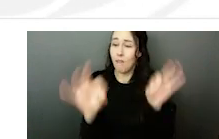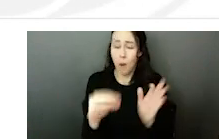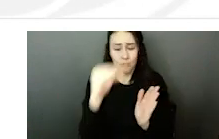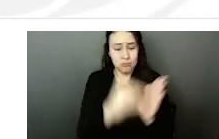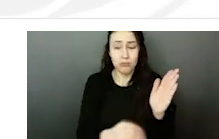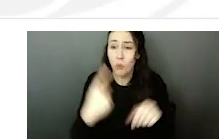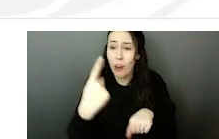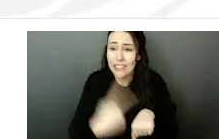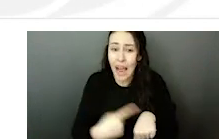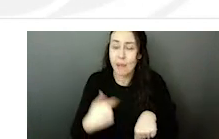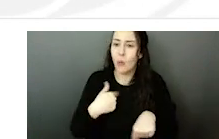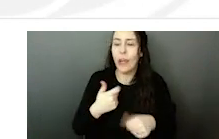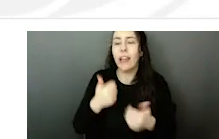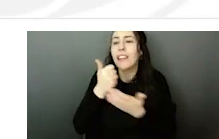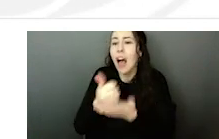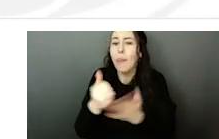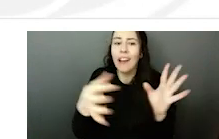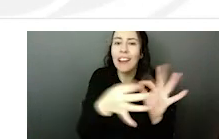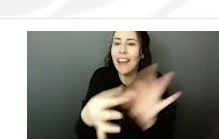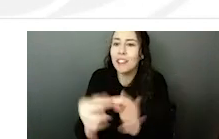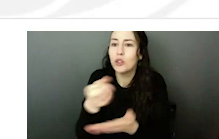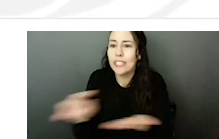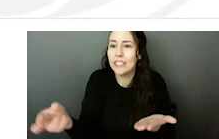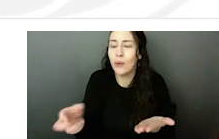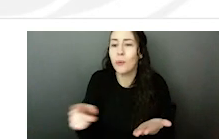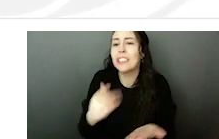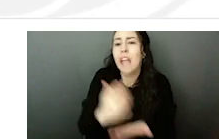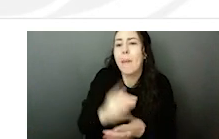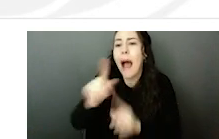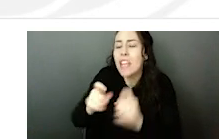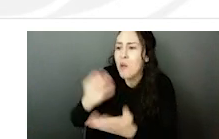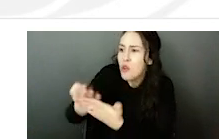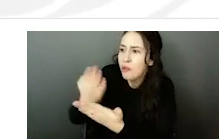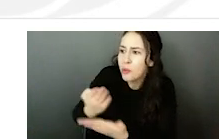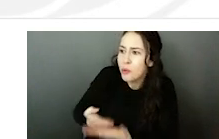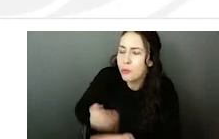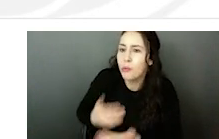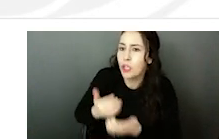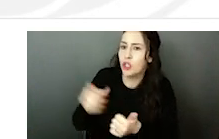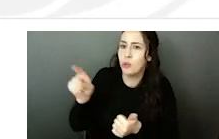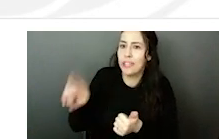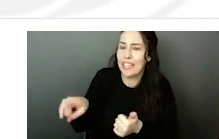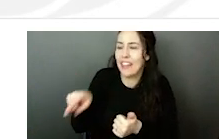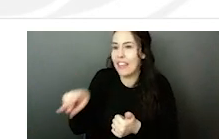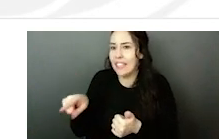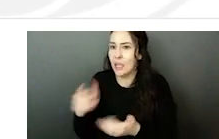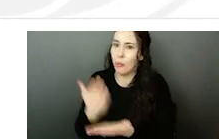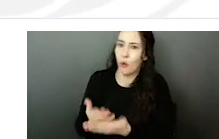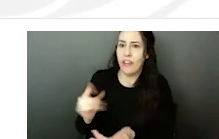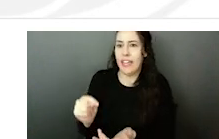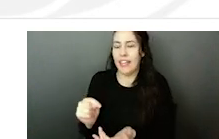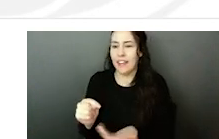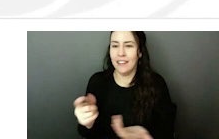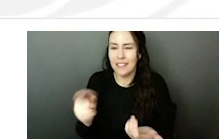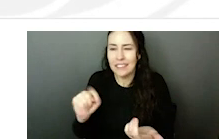they need, right? And we stop asking them to prove that they need these resources. The resources exist. It's taxpayer money. It was given to us for those